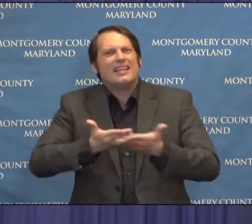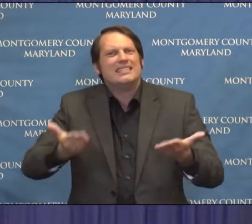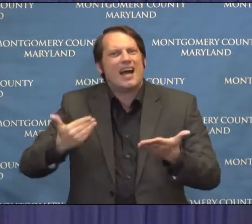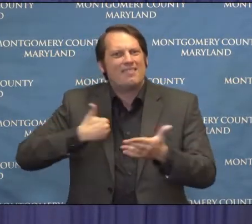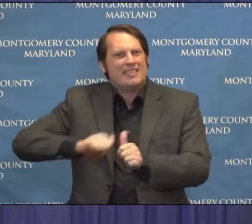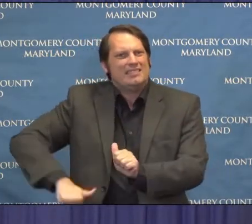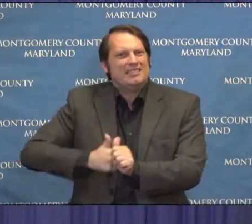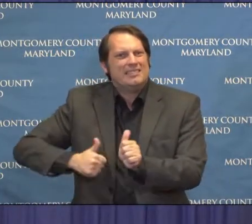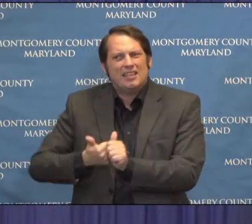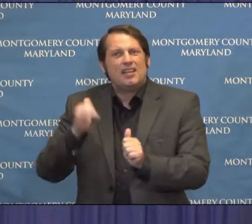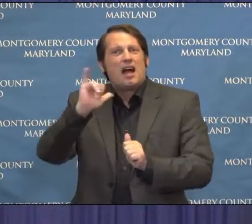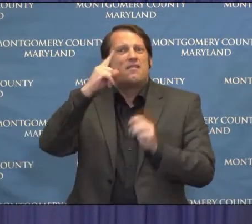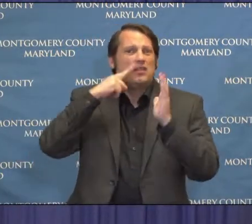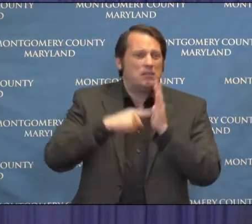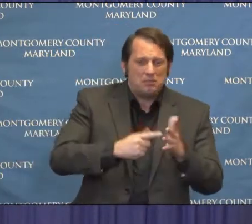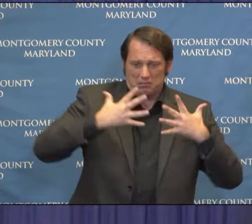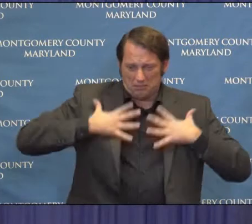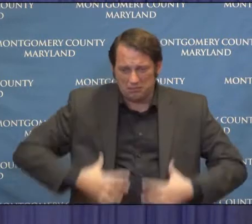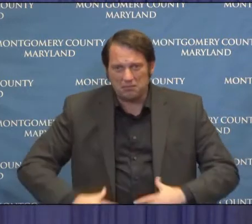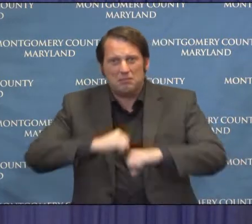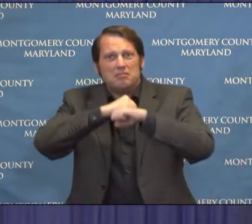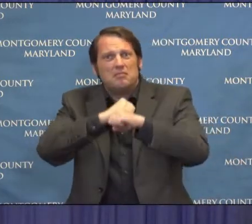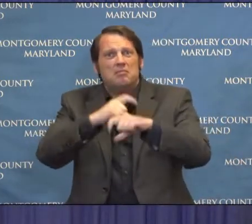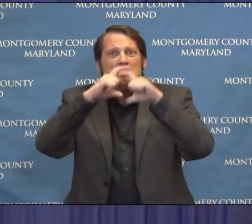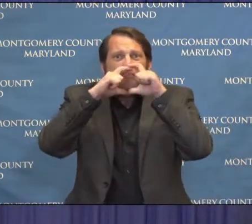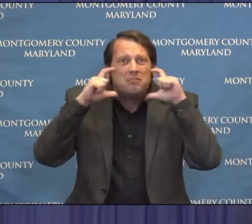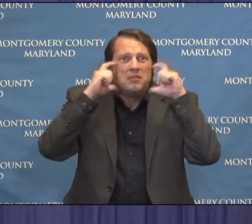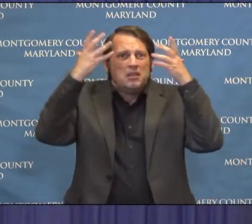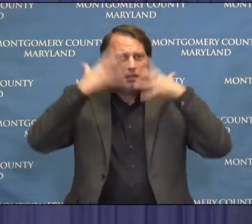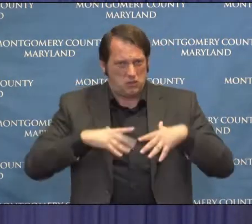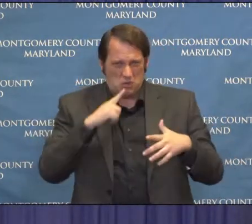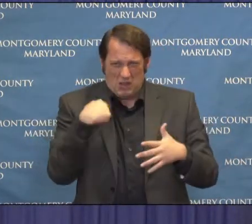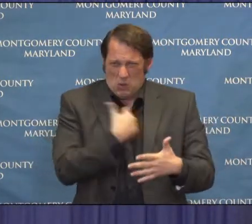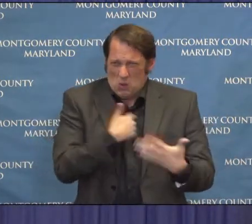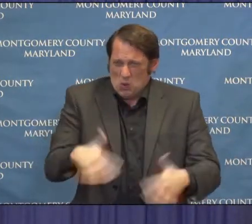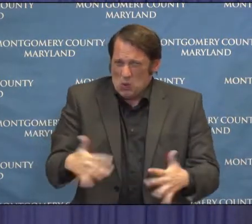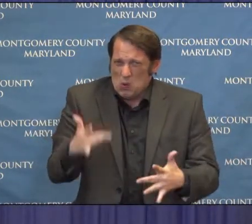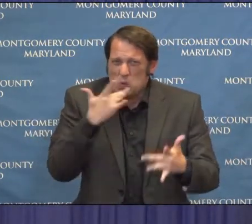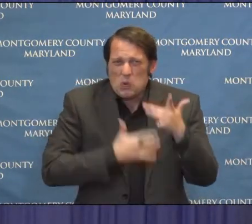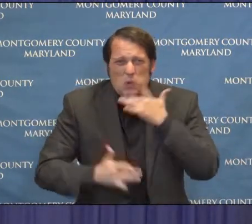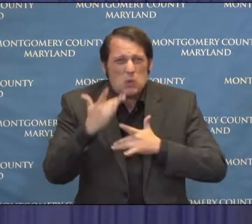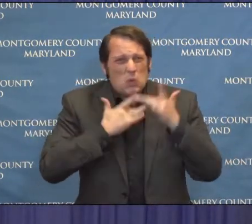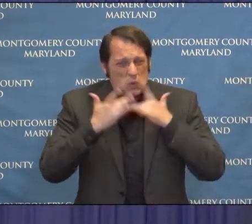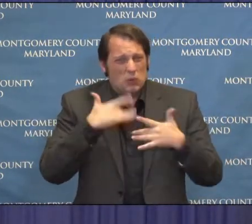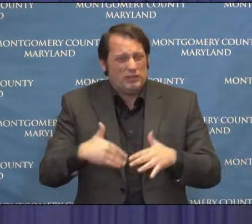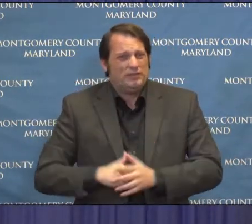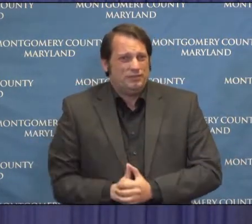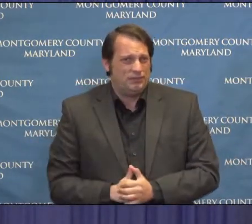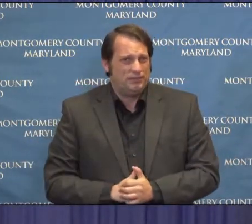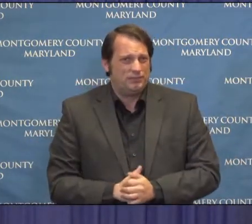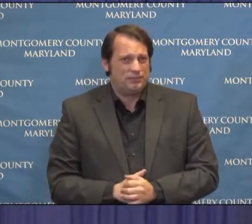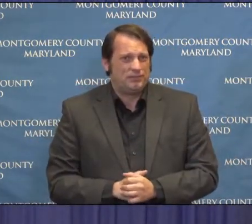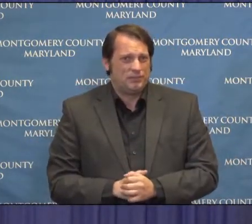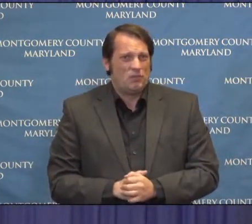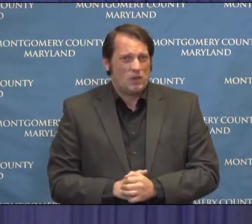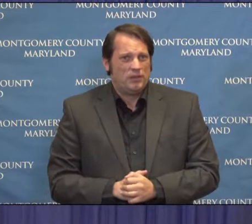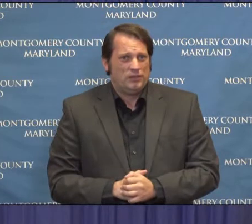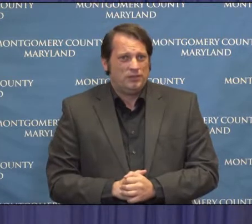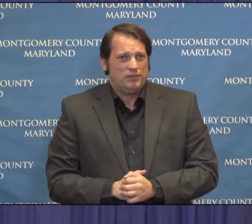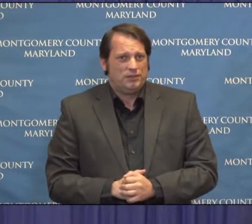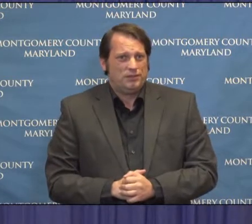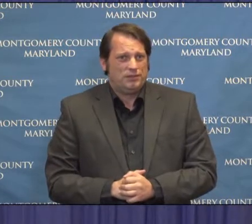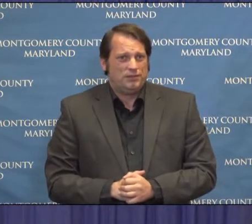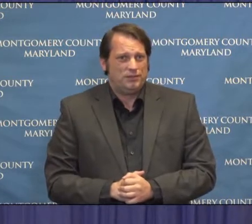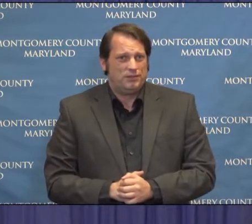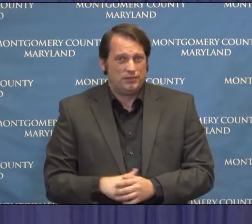protective equipment. And I have to thank the procurement staff because I can't even imagine how many rabbit